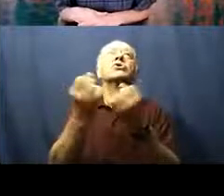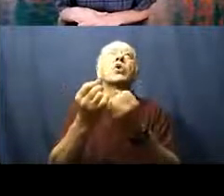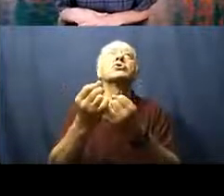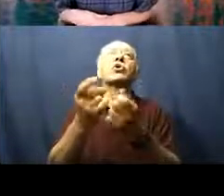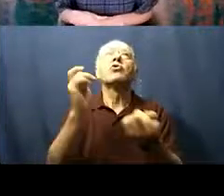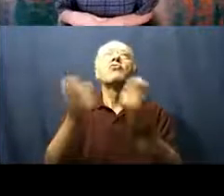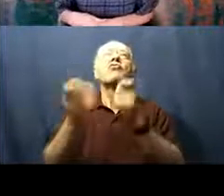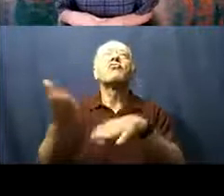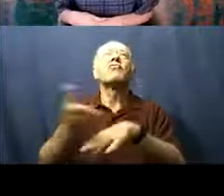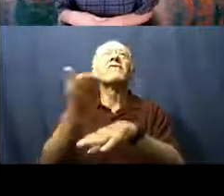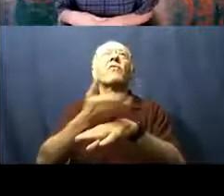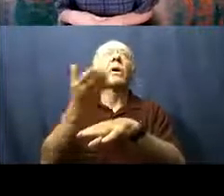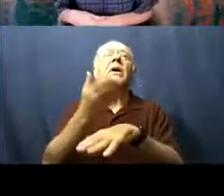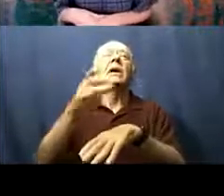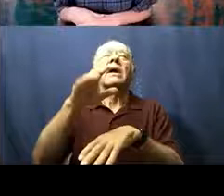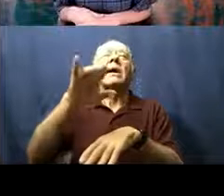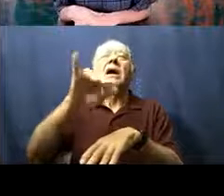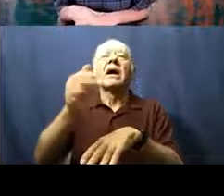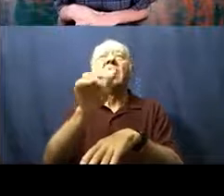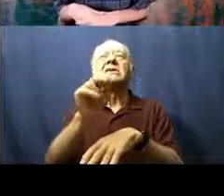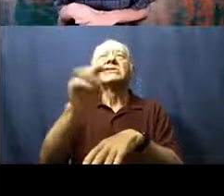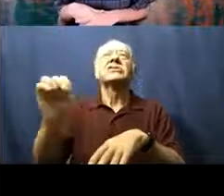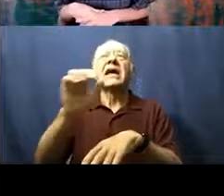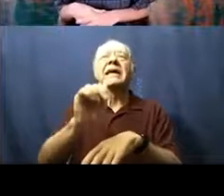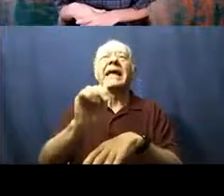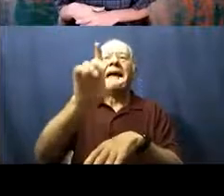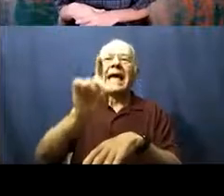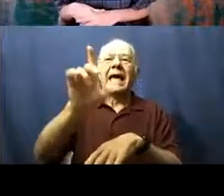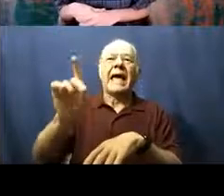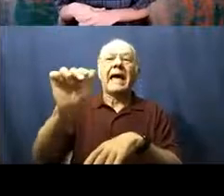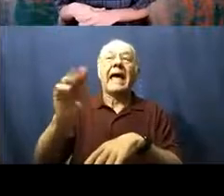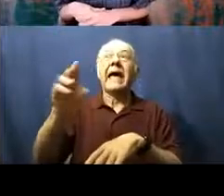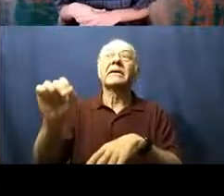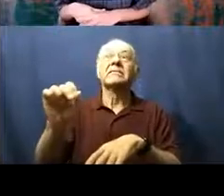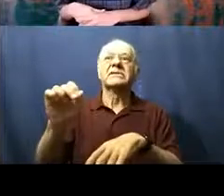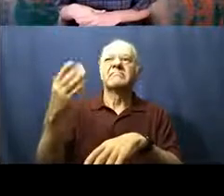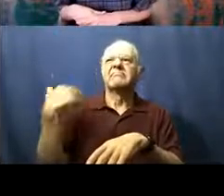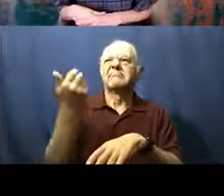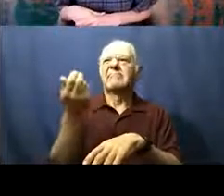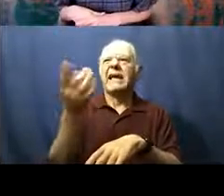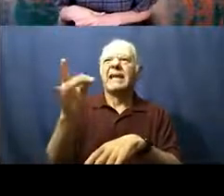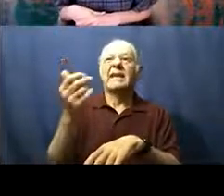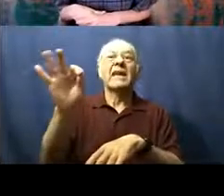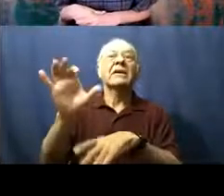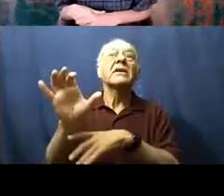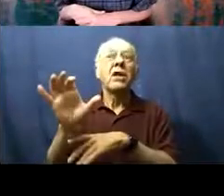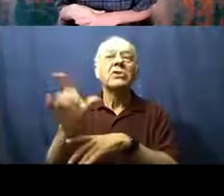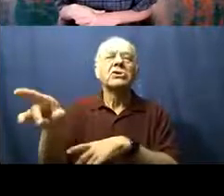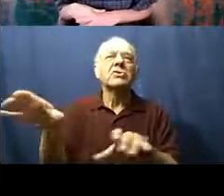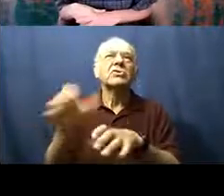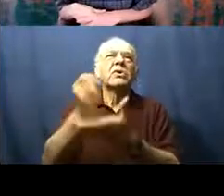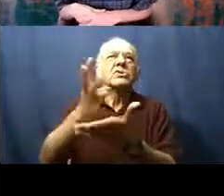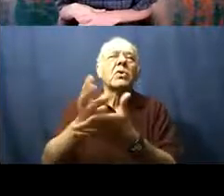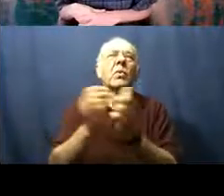Jane Addams with 2 Ds. And she was doing, social work with women and